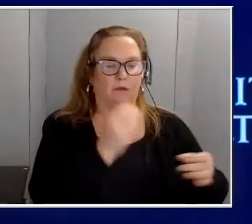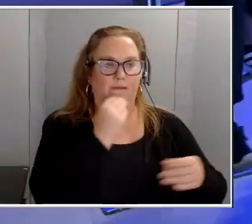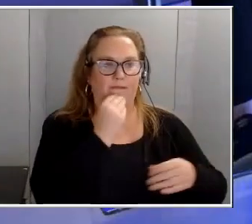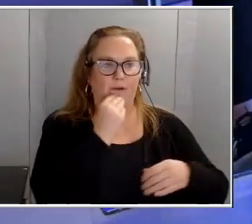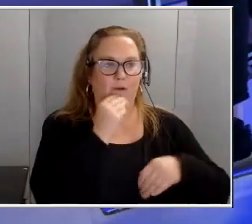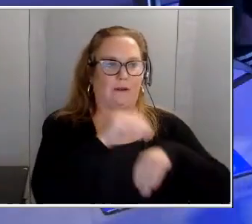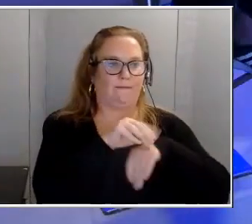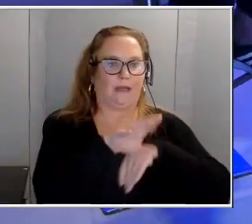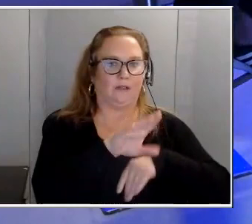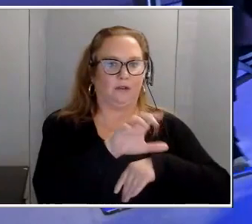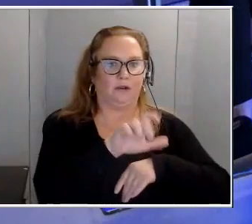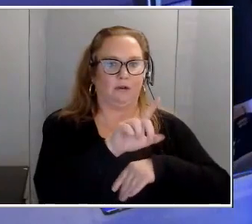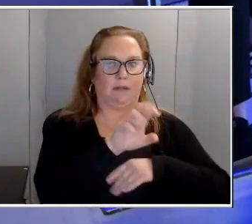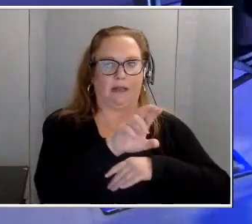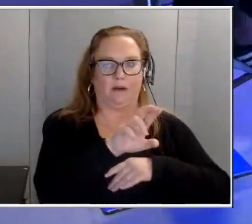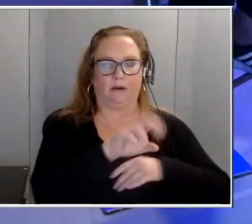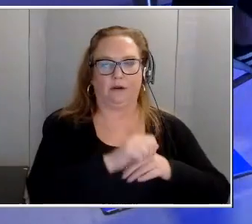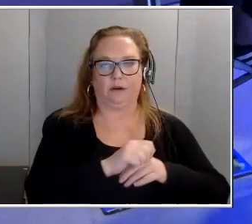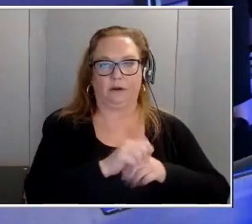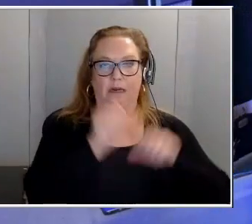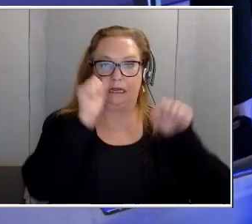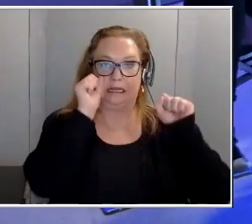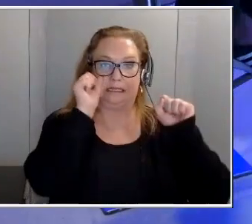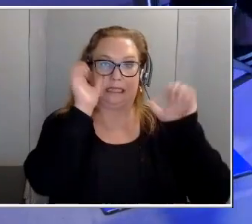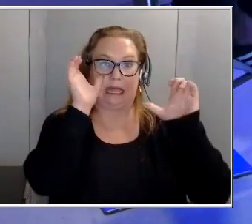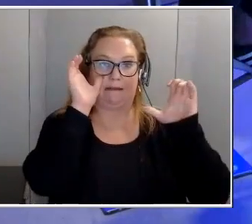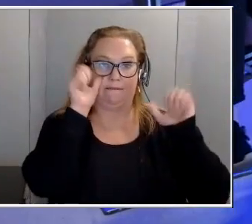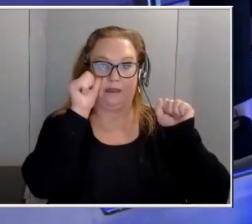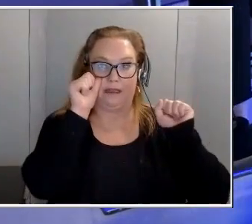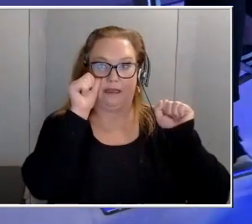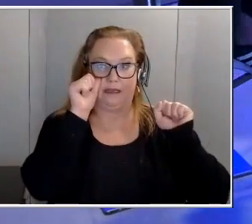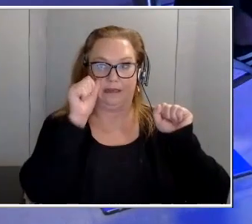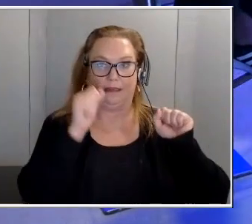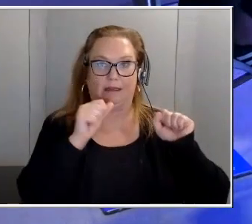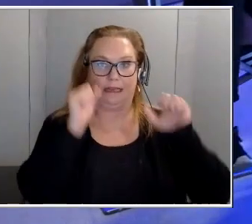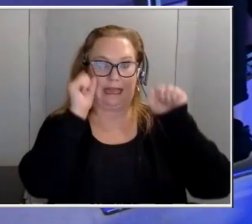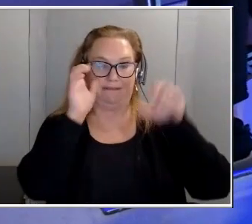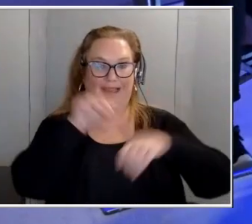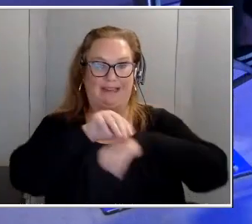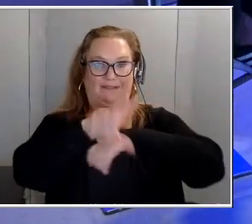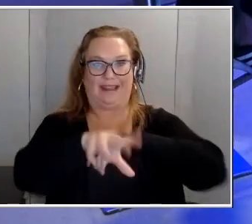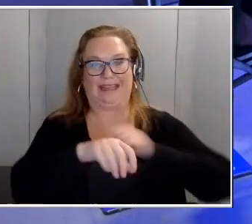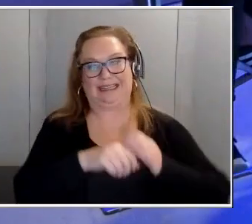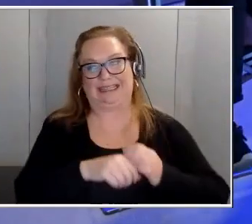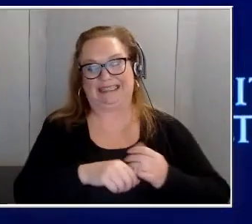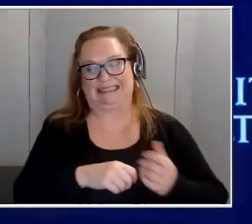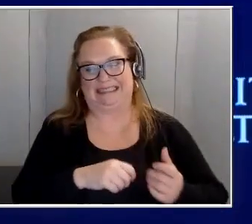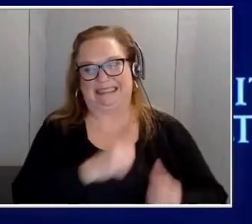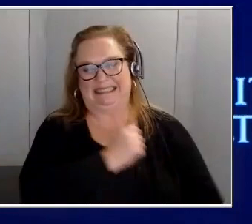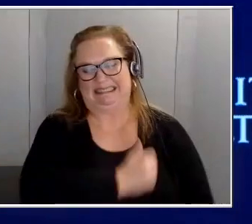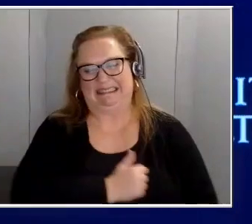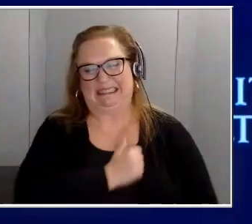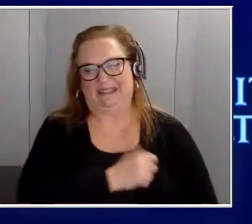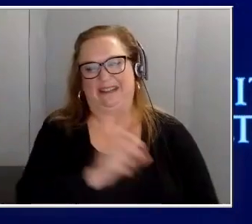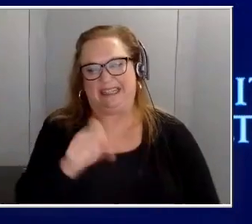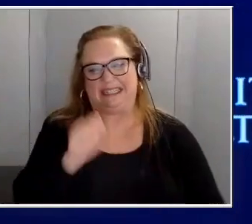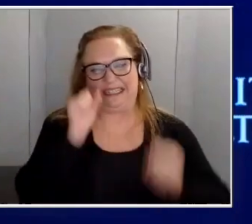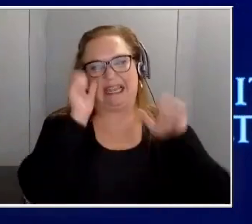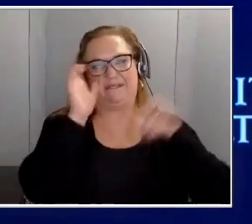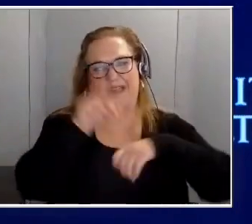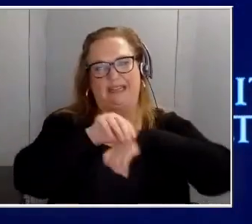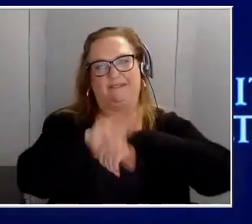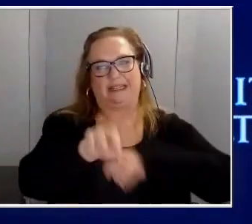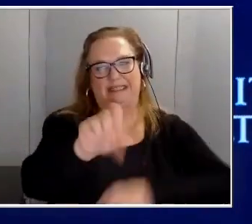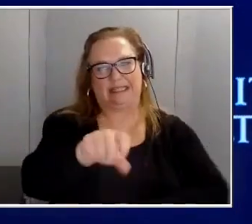bladder. Kathy asked, does caffeine have anything to do with this? Please say no. Please say no. I'm sorry. Yes. Okay. It does. Yeah.